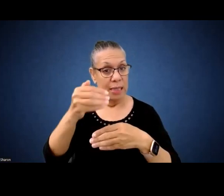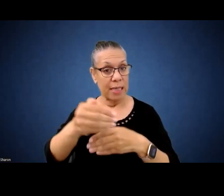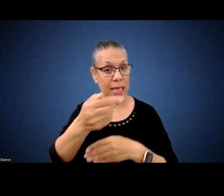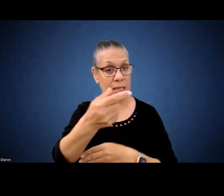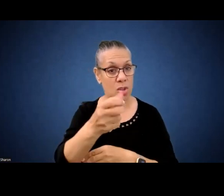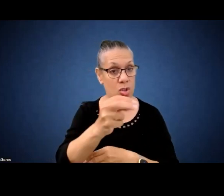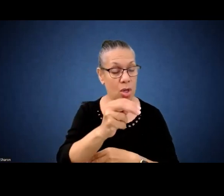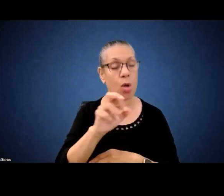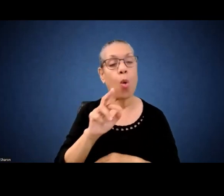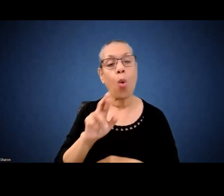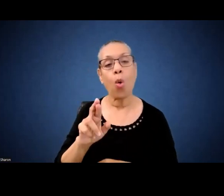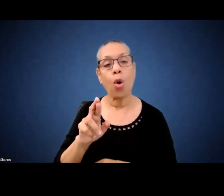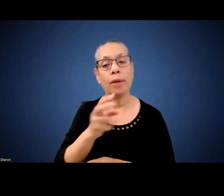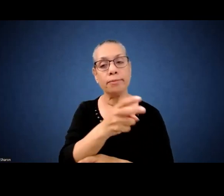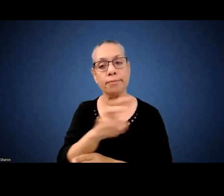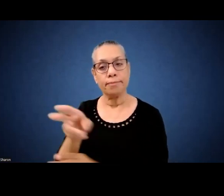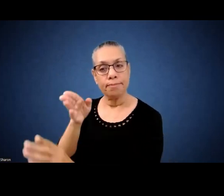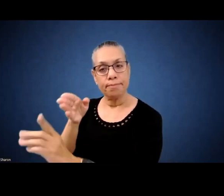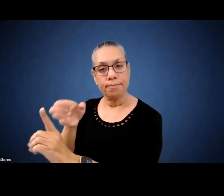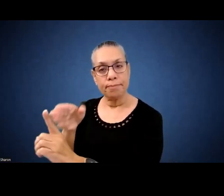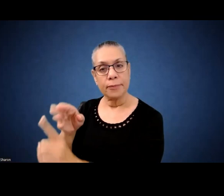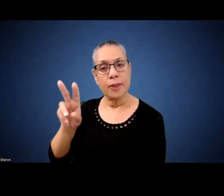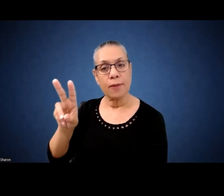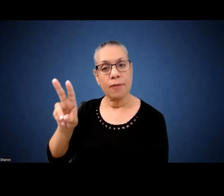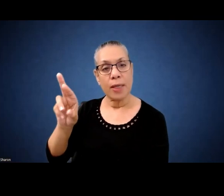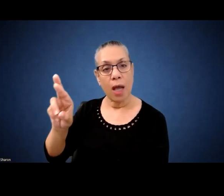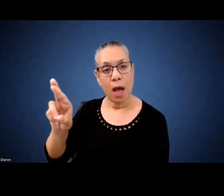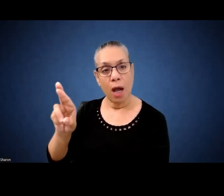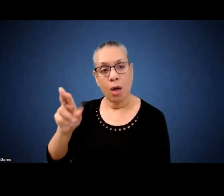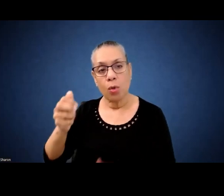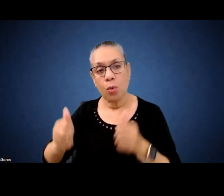by vocational rehab?